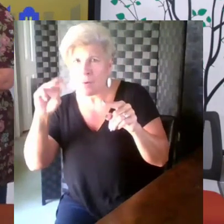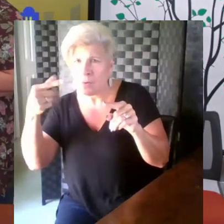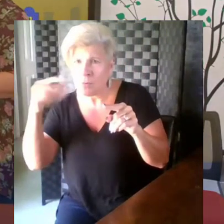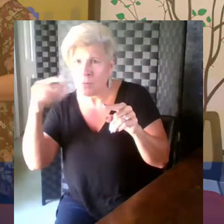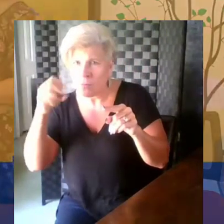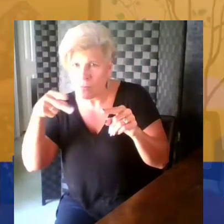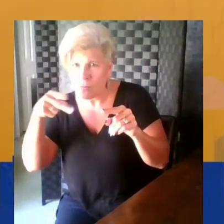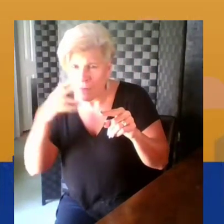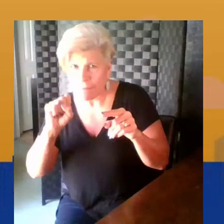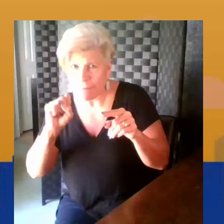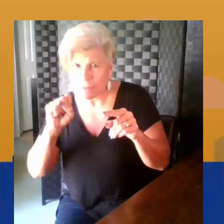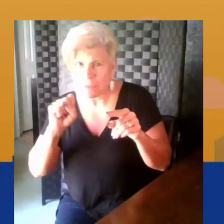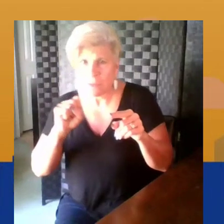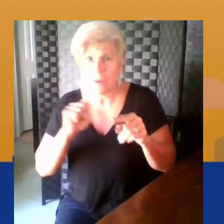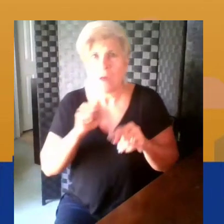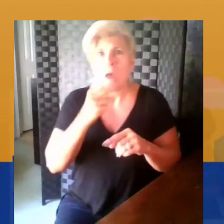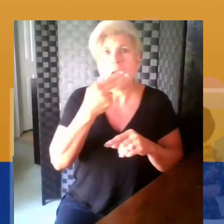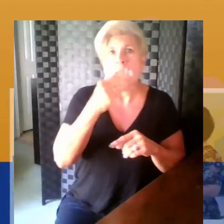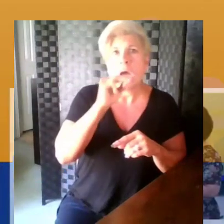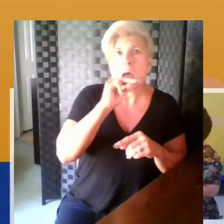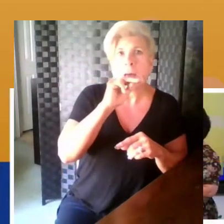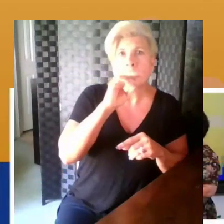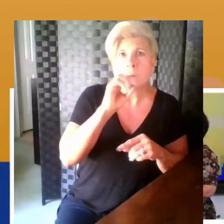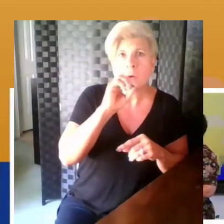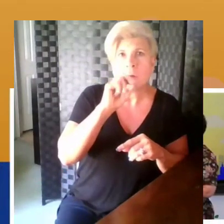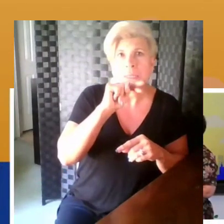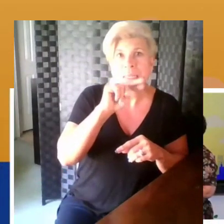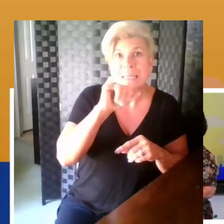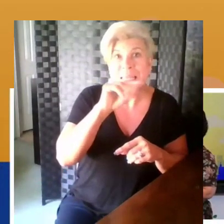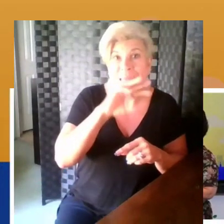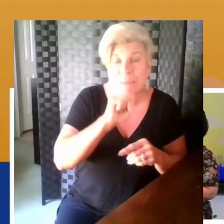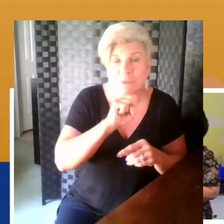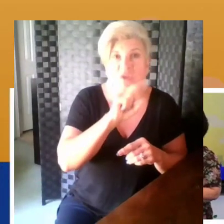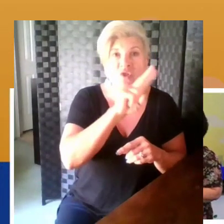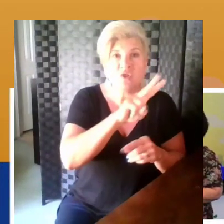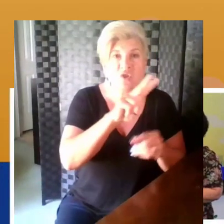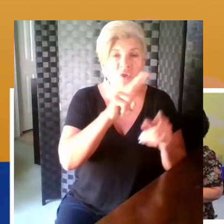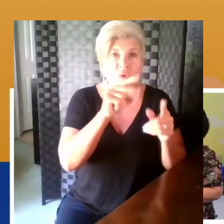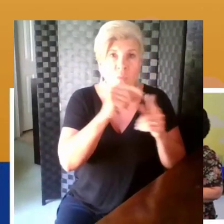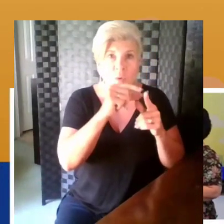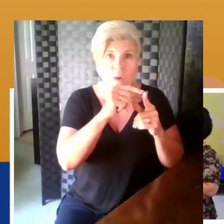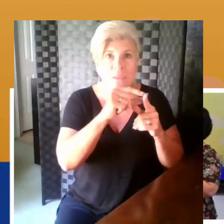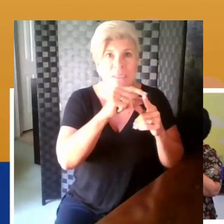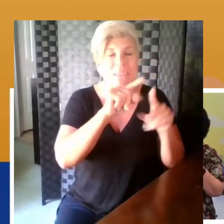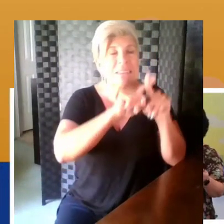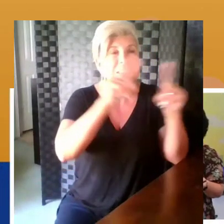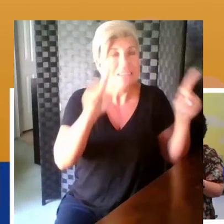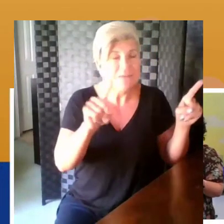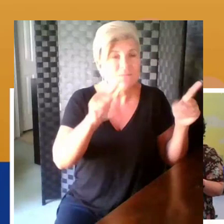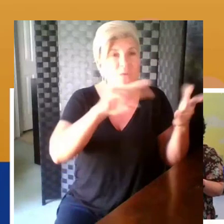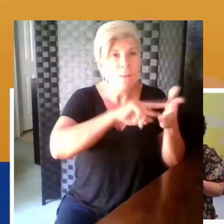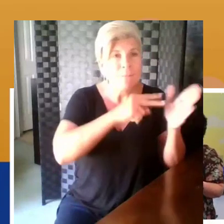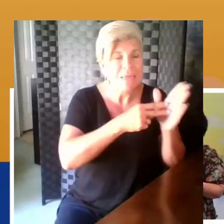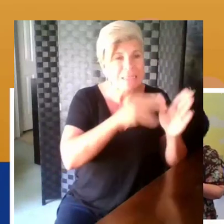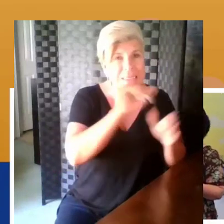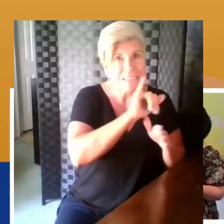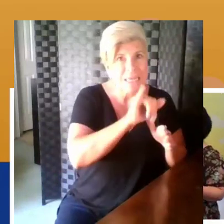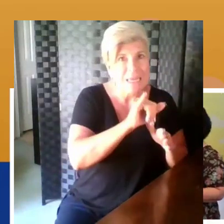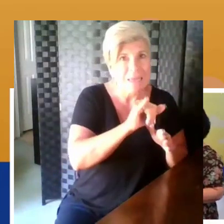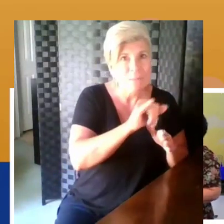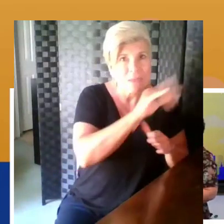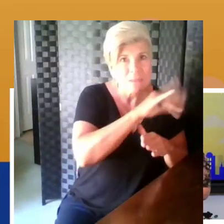refer to two or more words that share the same pronunciation but have different meanings no matter how it's